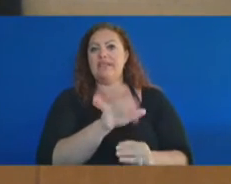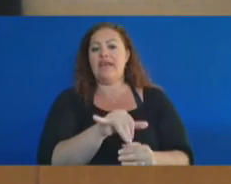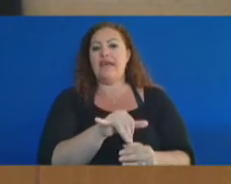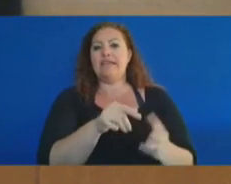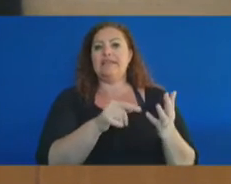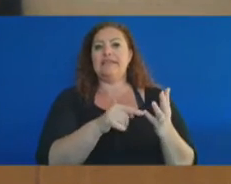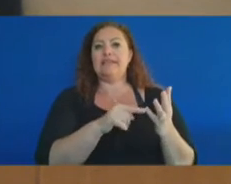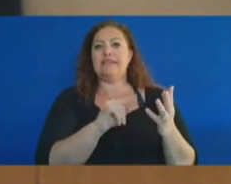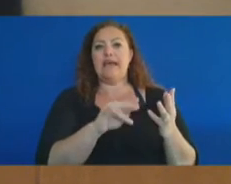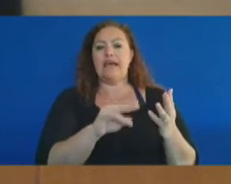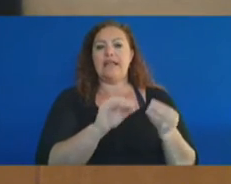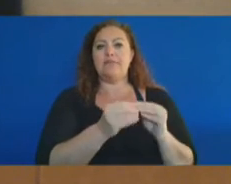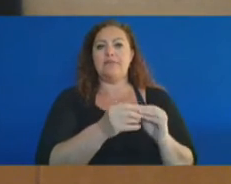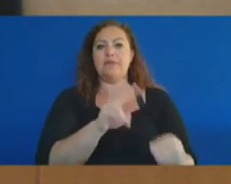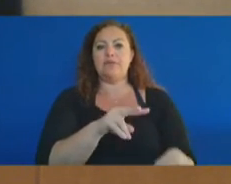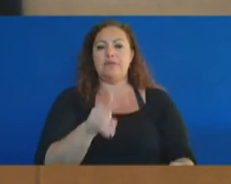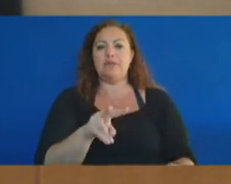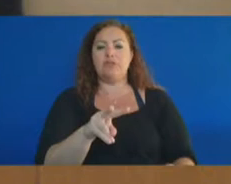uh